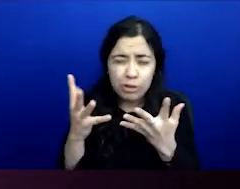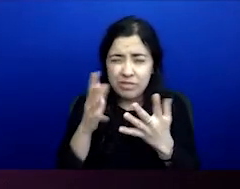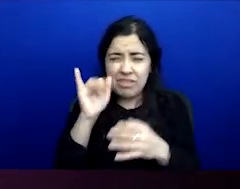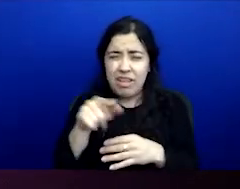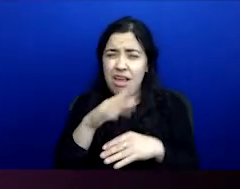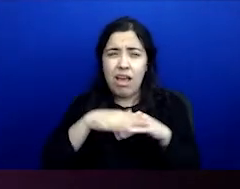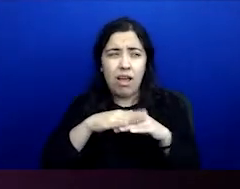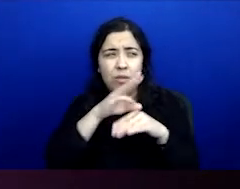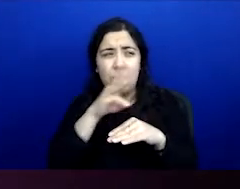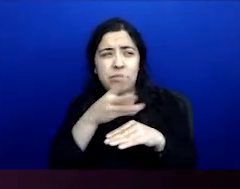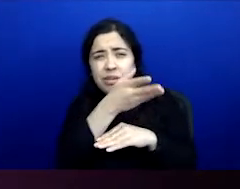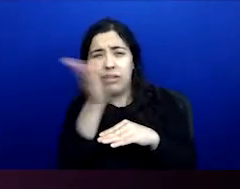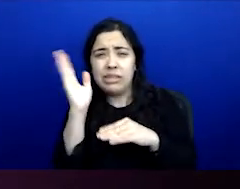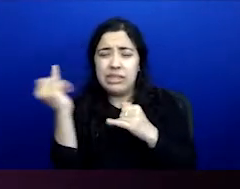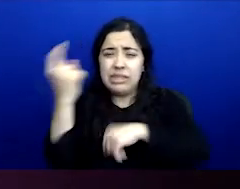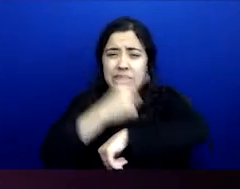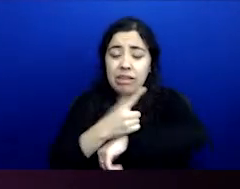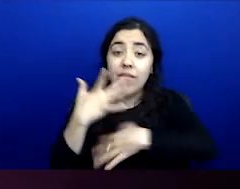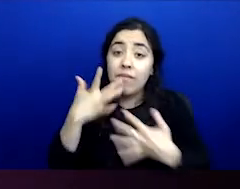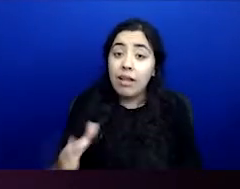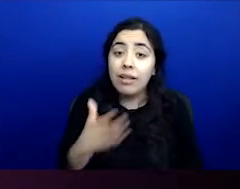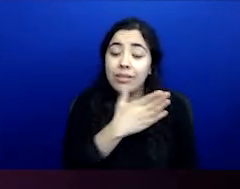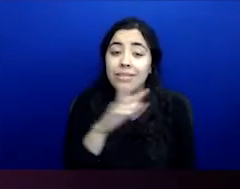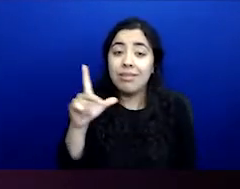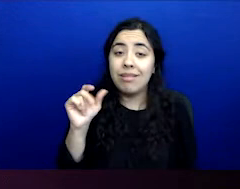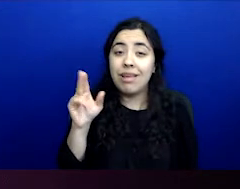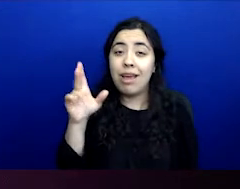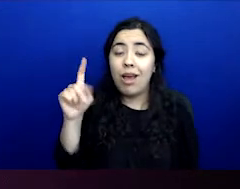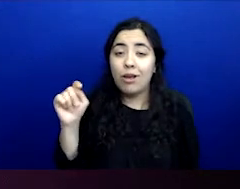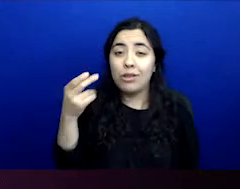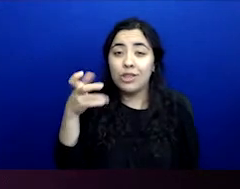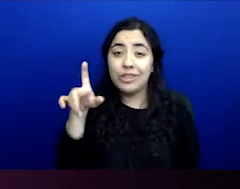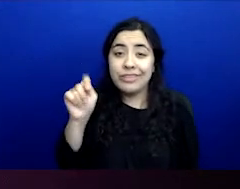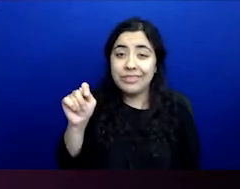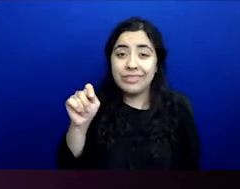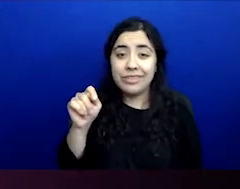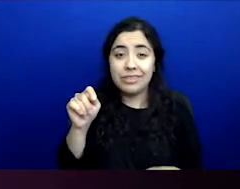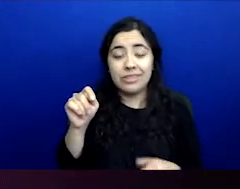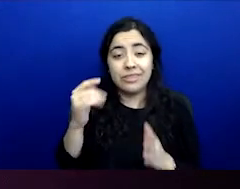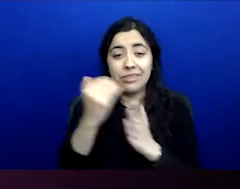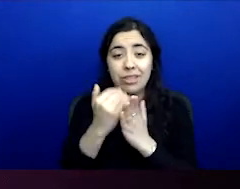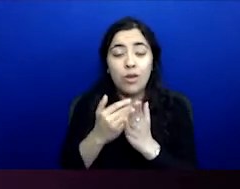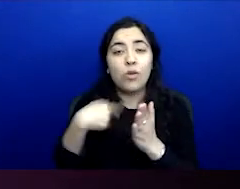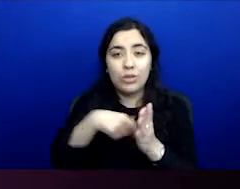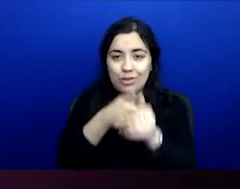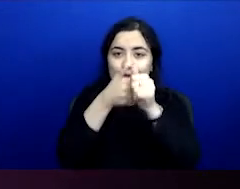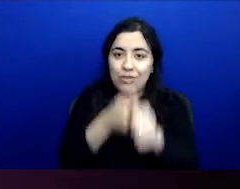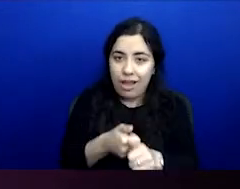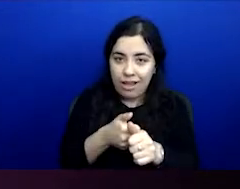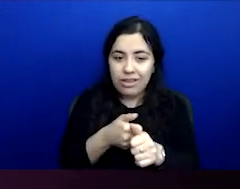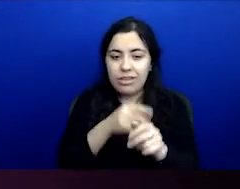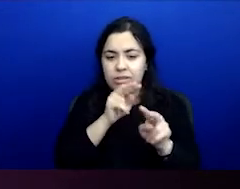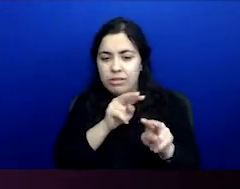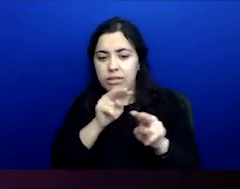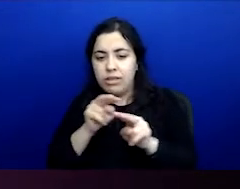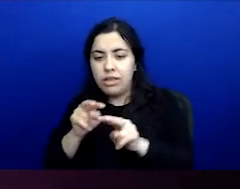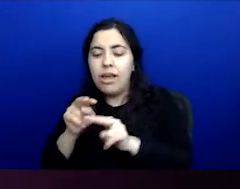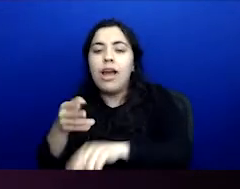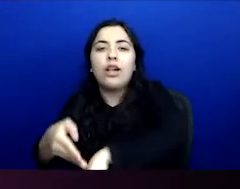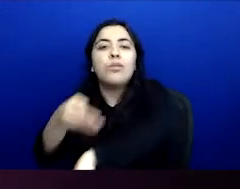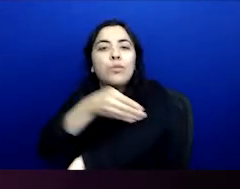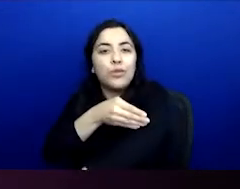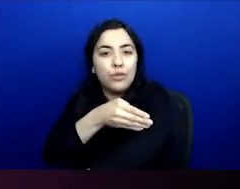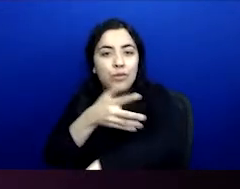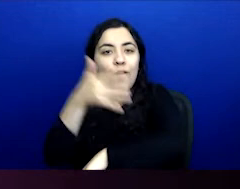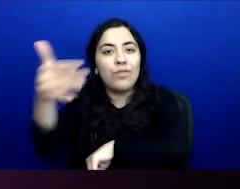And luckily, this layout shift metric gives us a way for us to track this and ideally improve it over time. So these are the three